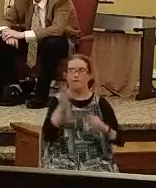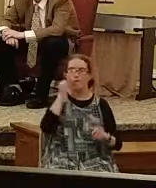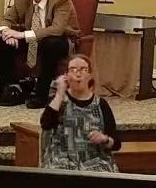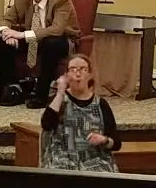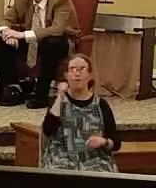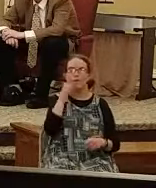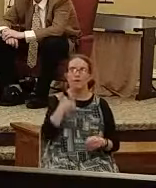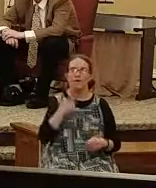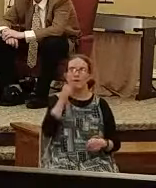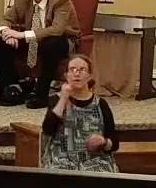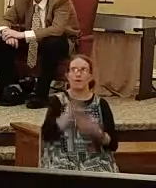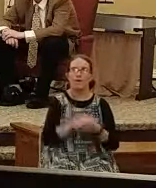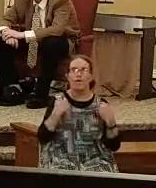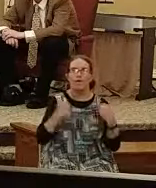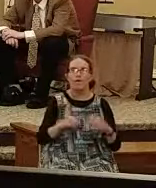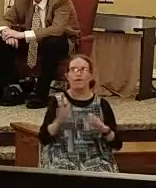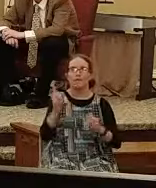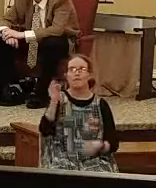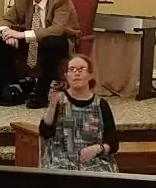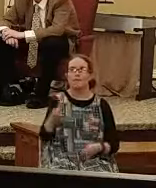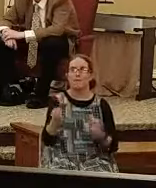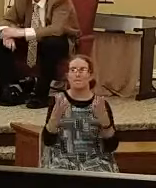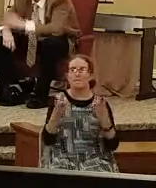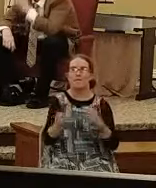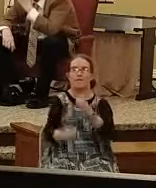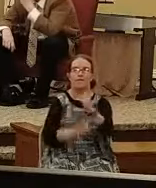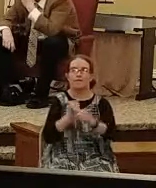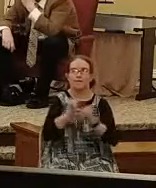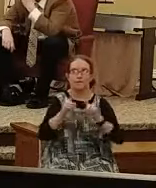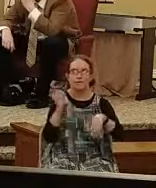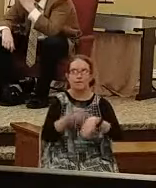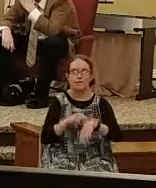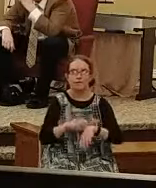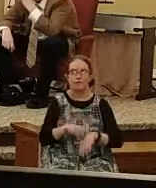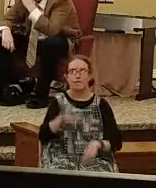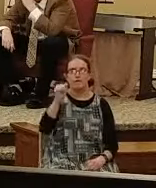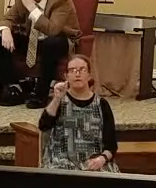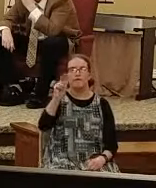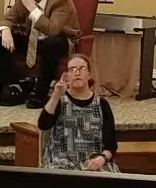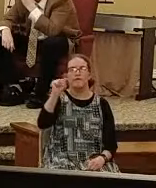that that's what he's done for the last several years, except this time he was an Arab.